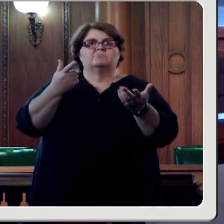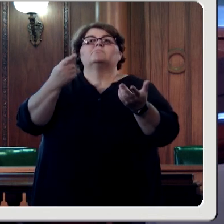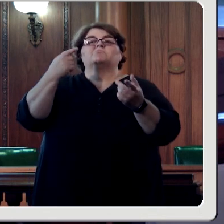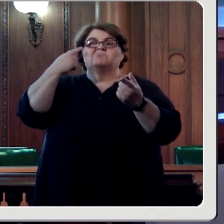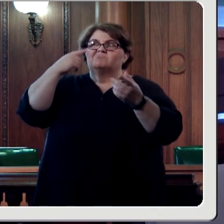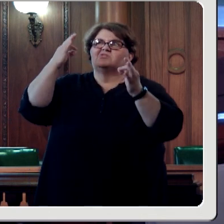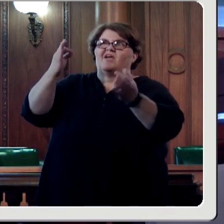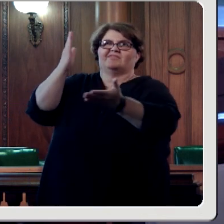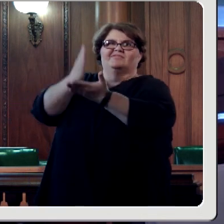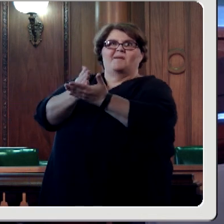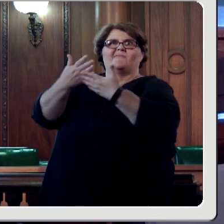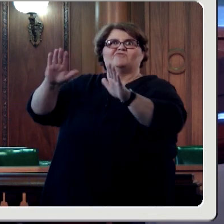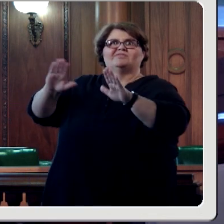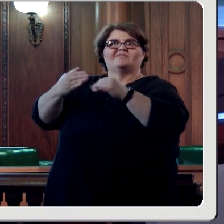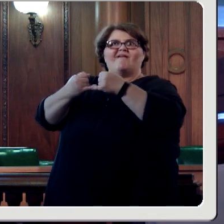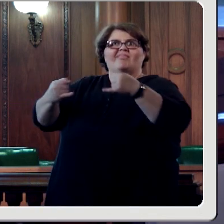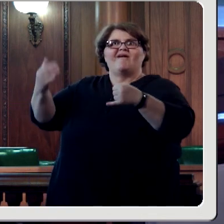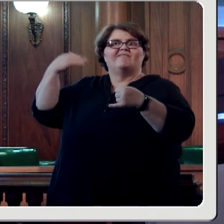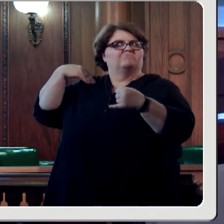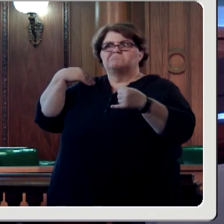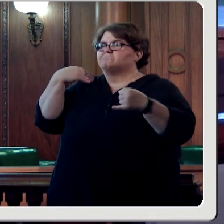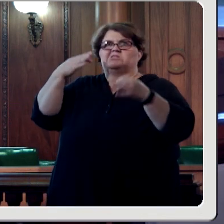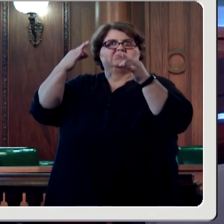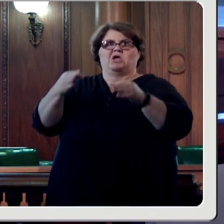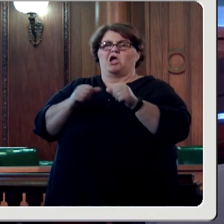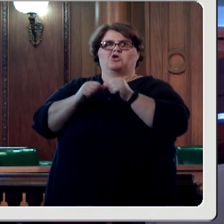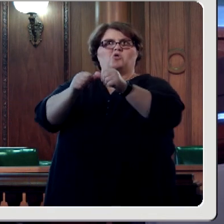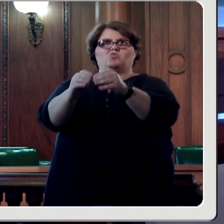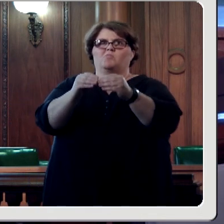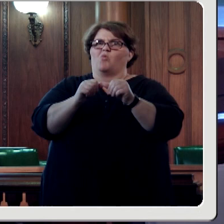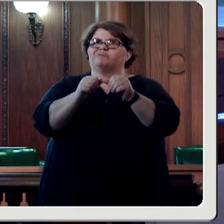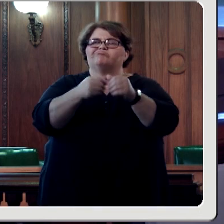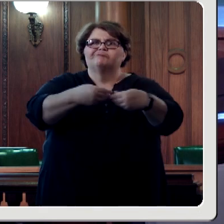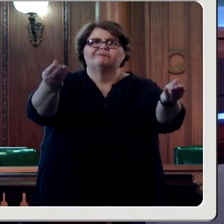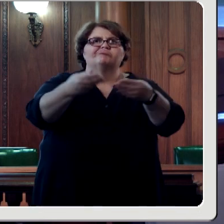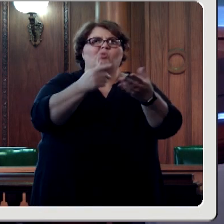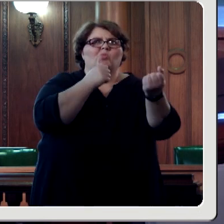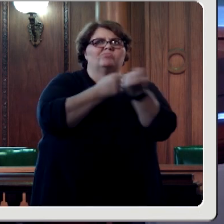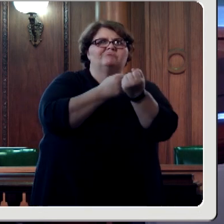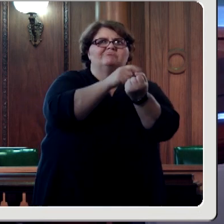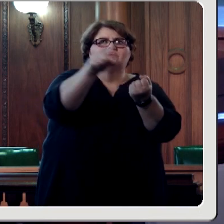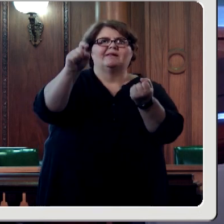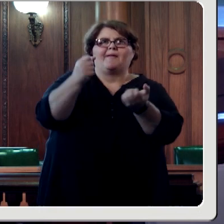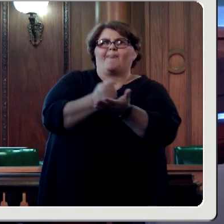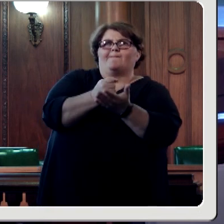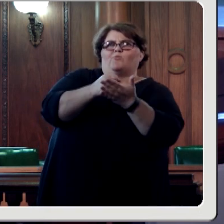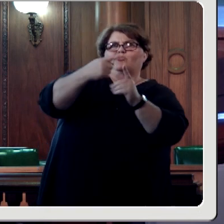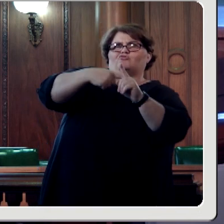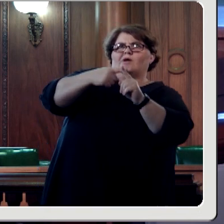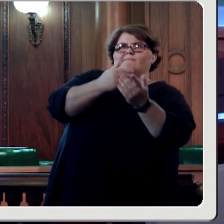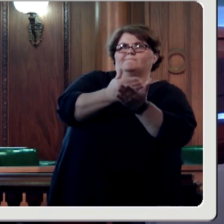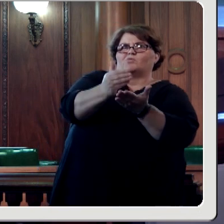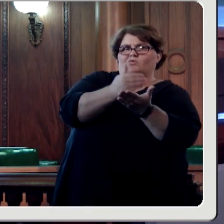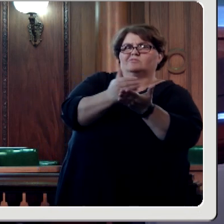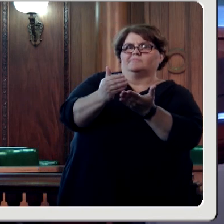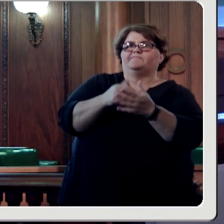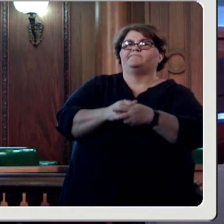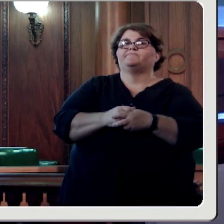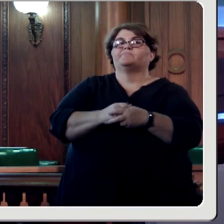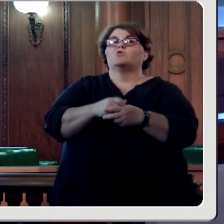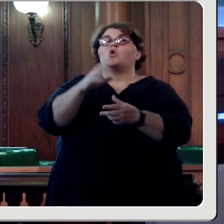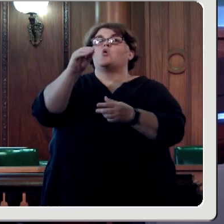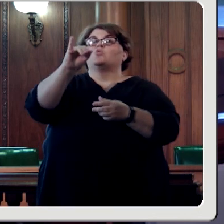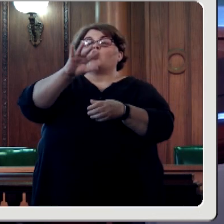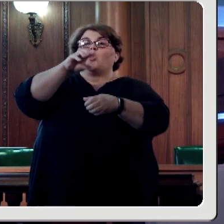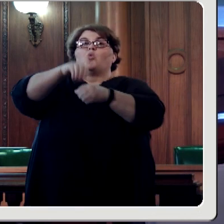base too. We're already doing that with Wayfinders. That's been our conduit. $2 million has been put there